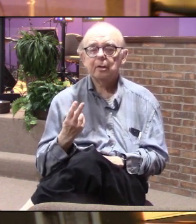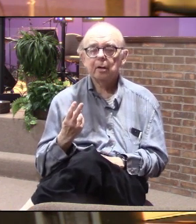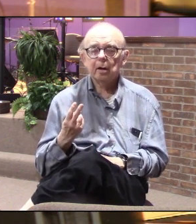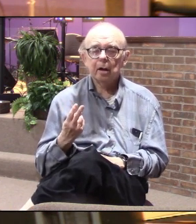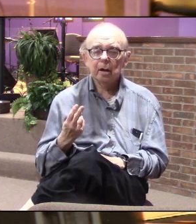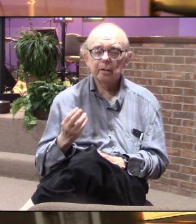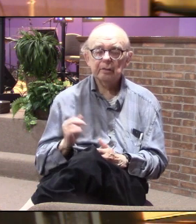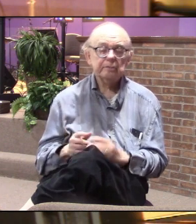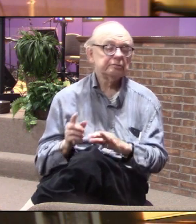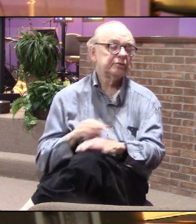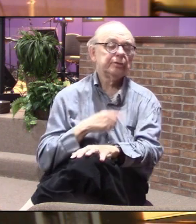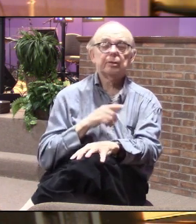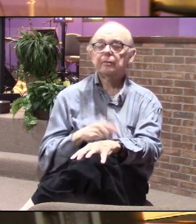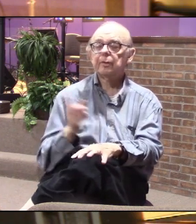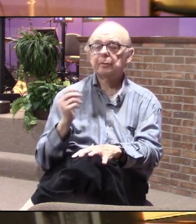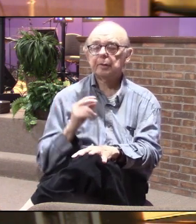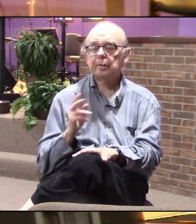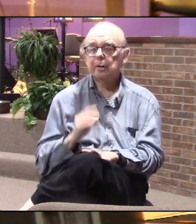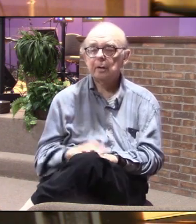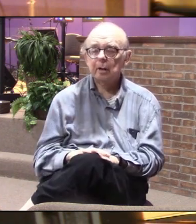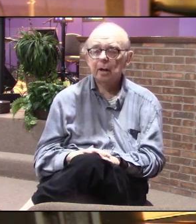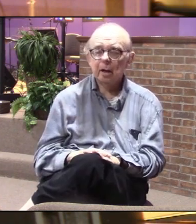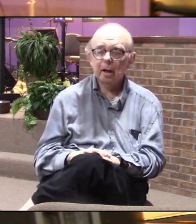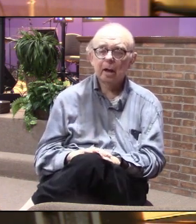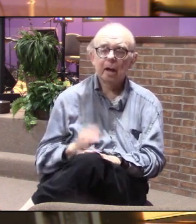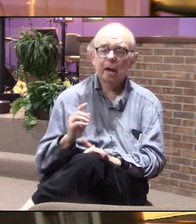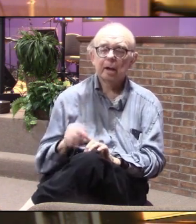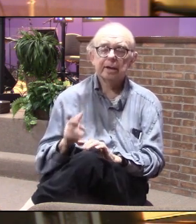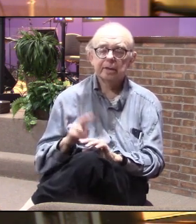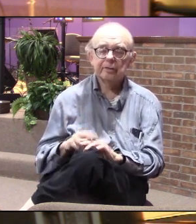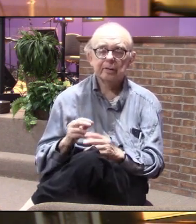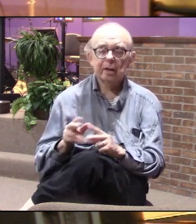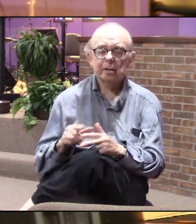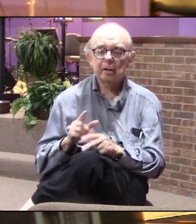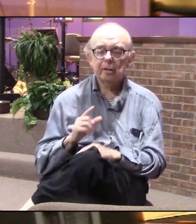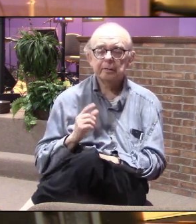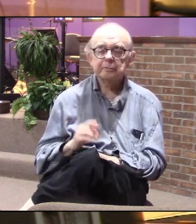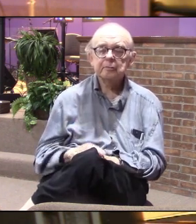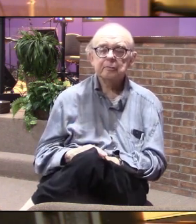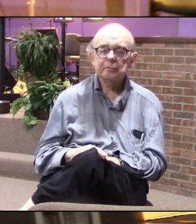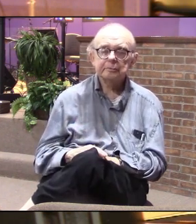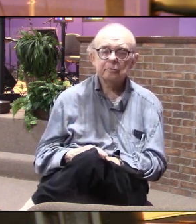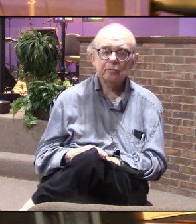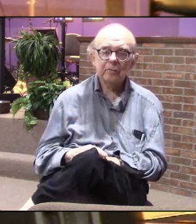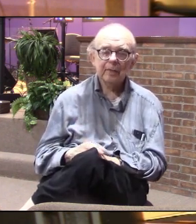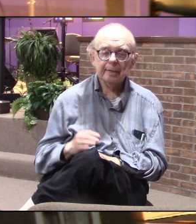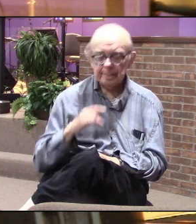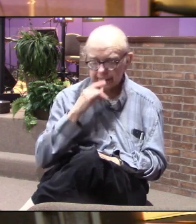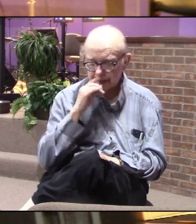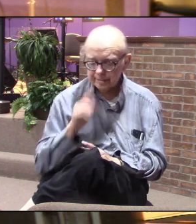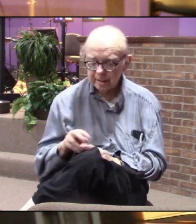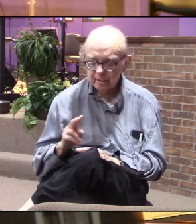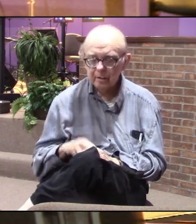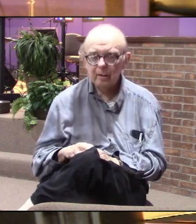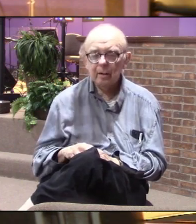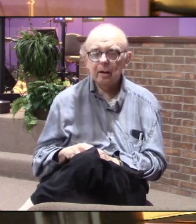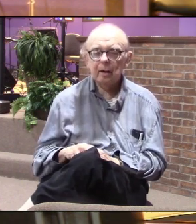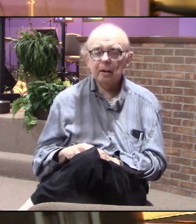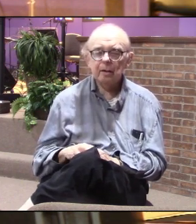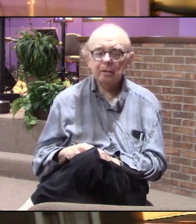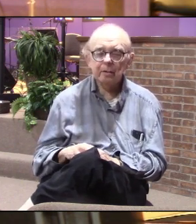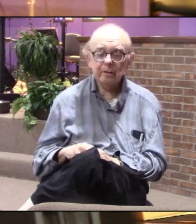That's too long. I can't sit that long. My kids can't sit that long. They sit that long in